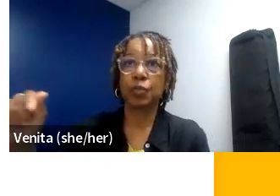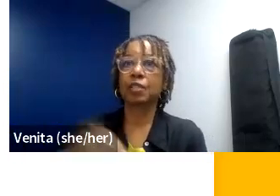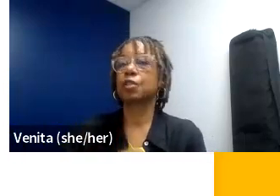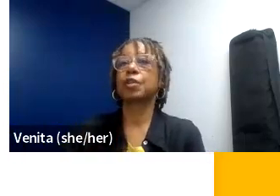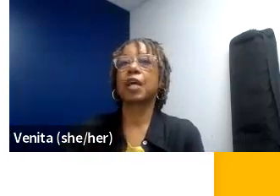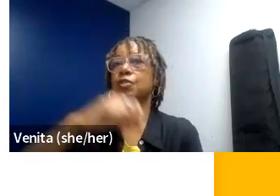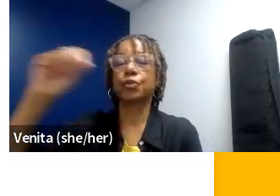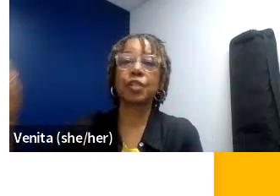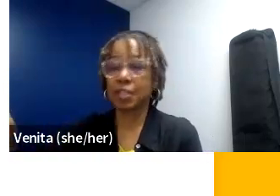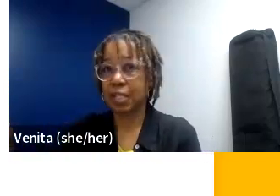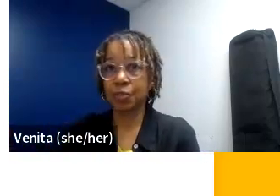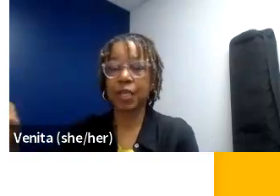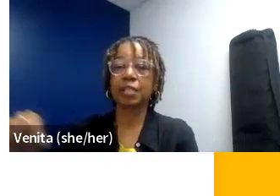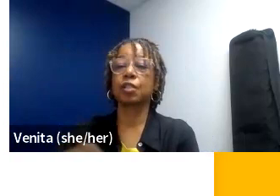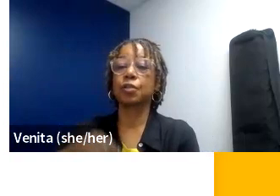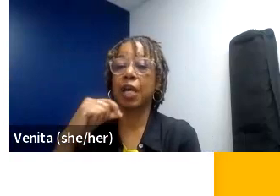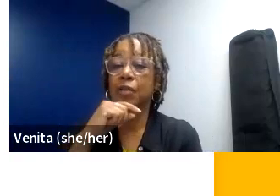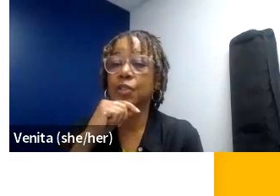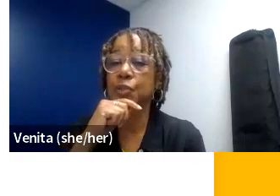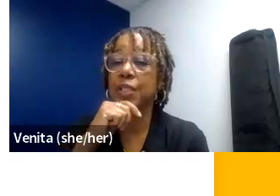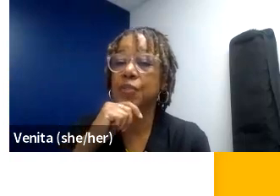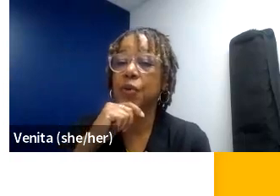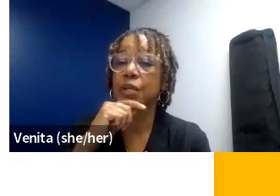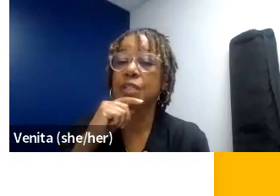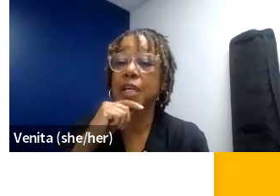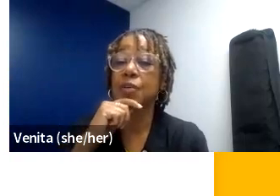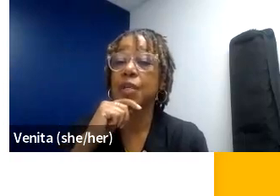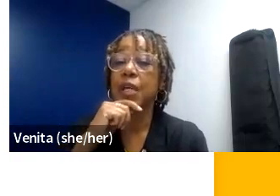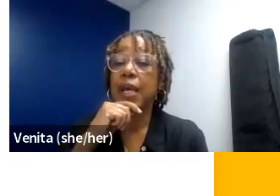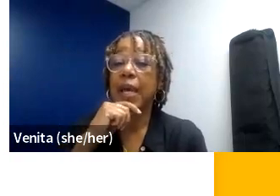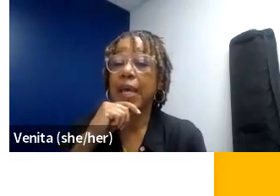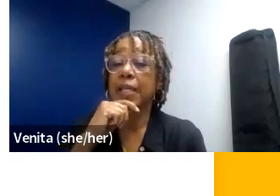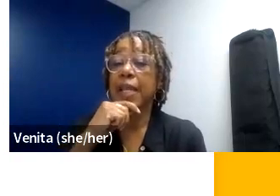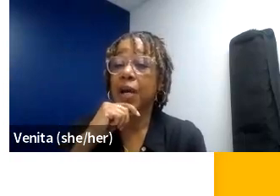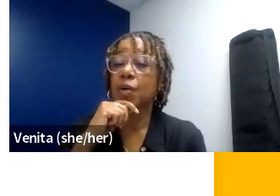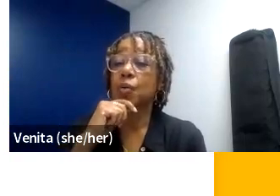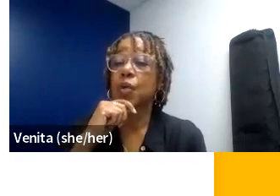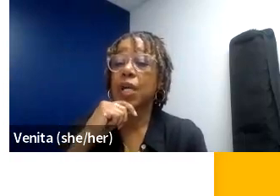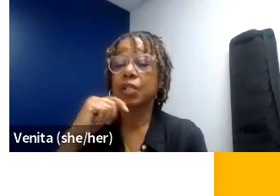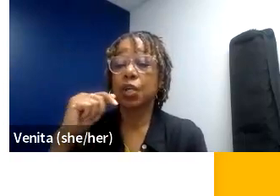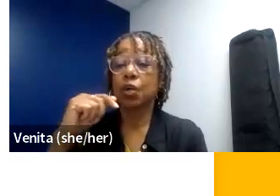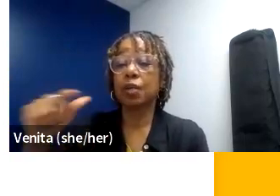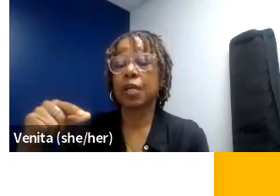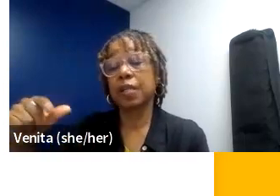networks. We had to learn how to treat ourselves. We had to learn how to do things for ourselves. And now,